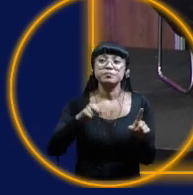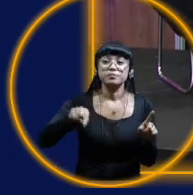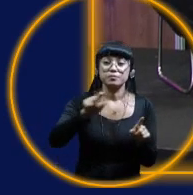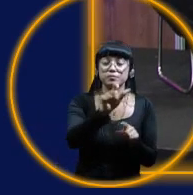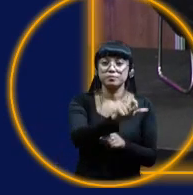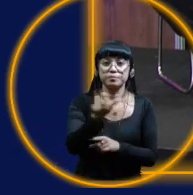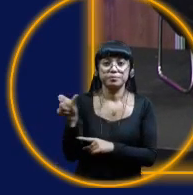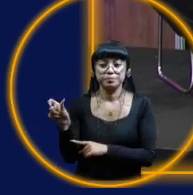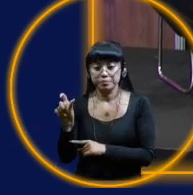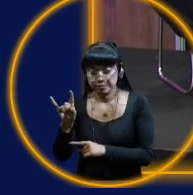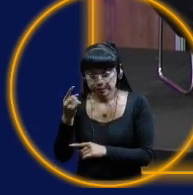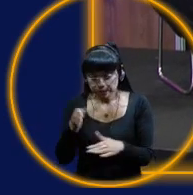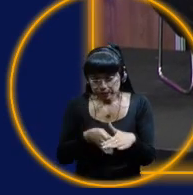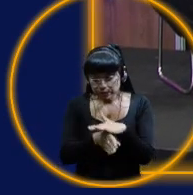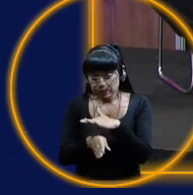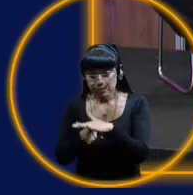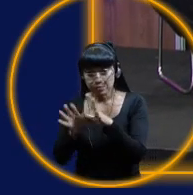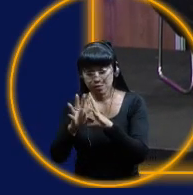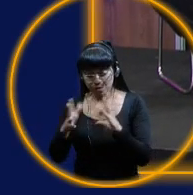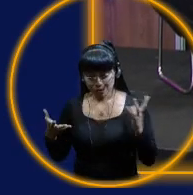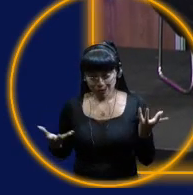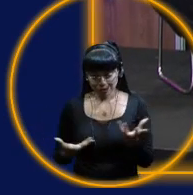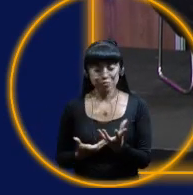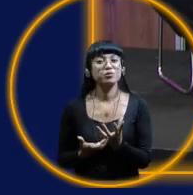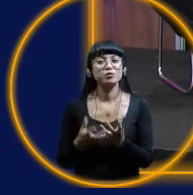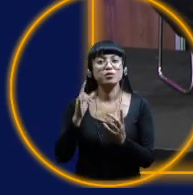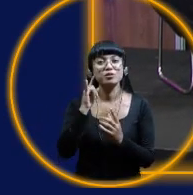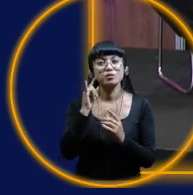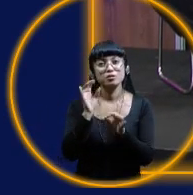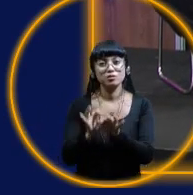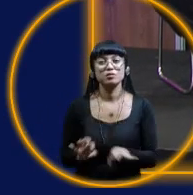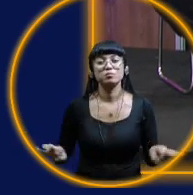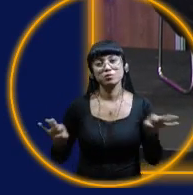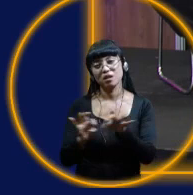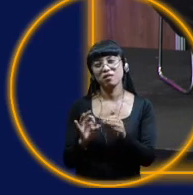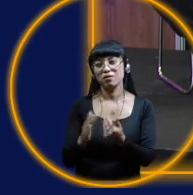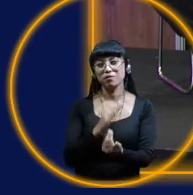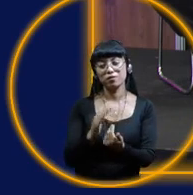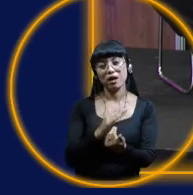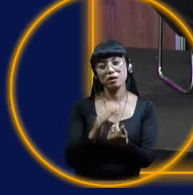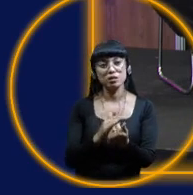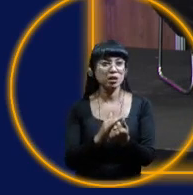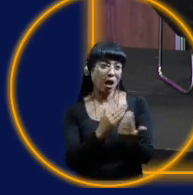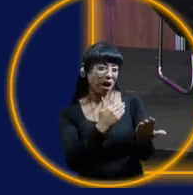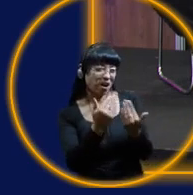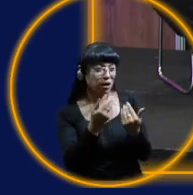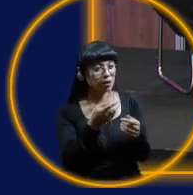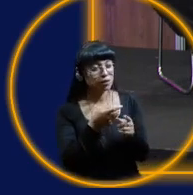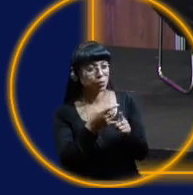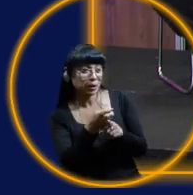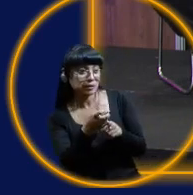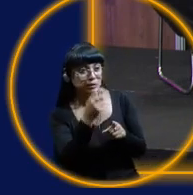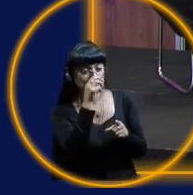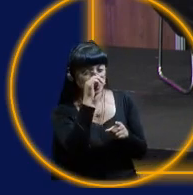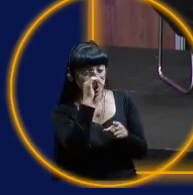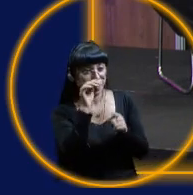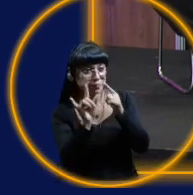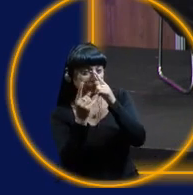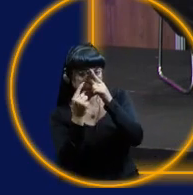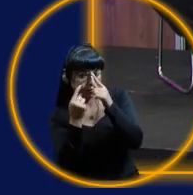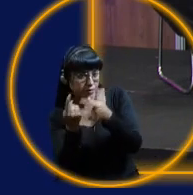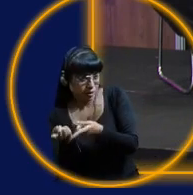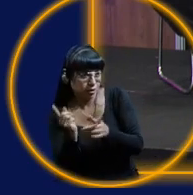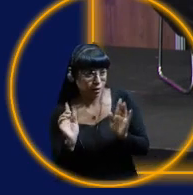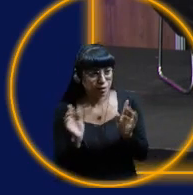you think it's fundamentally easier maybe to convince somebody to check out a music video than it is to send them a link